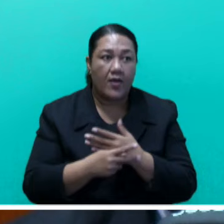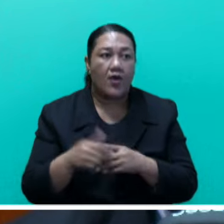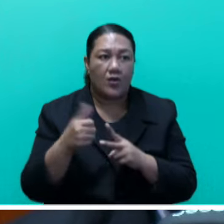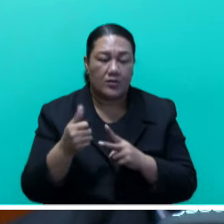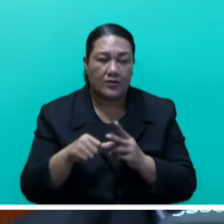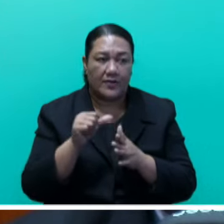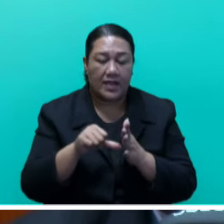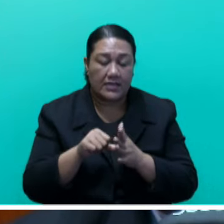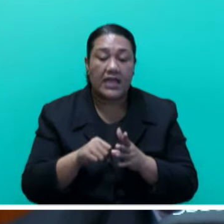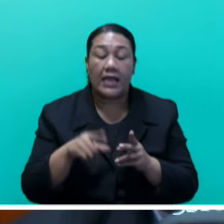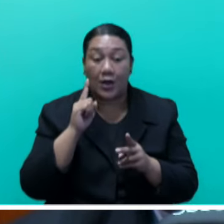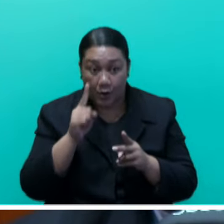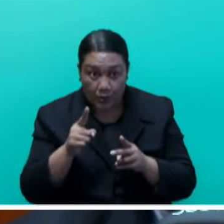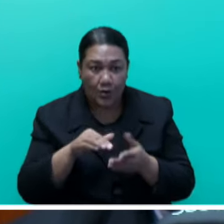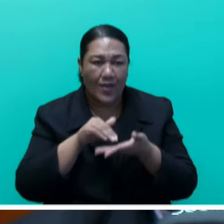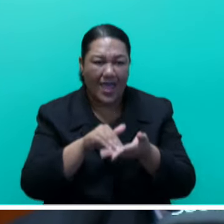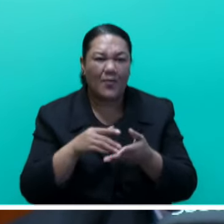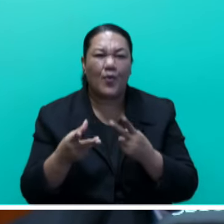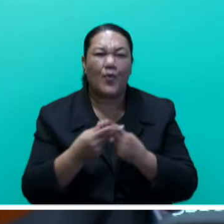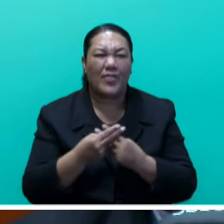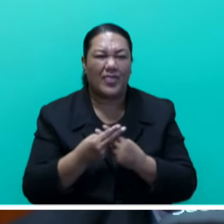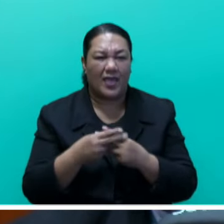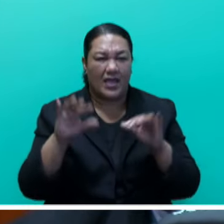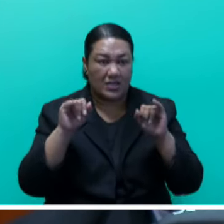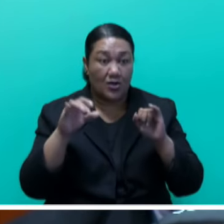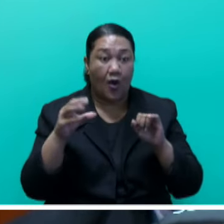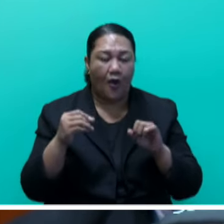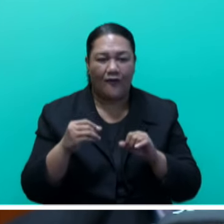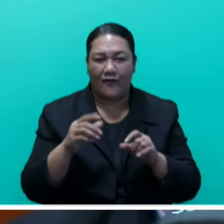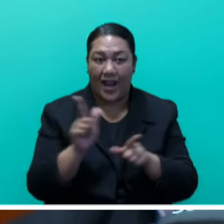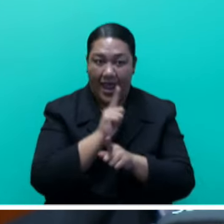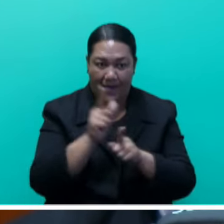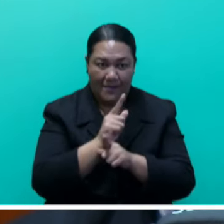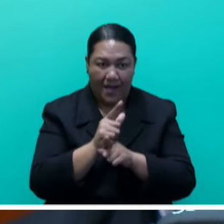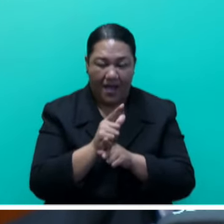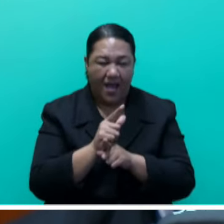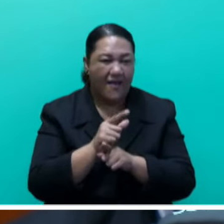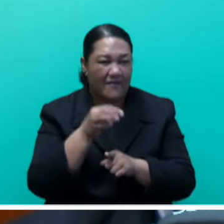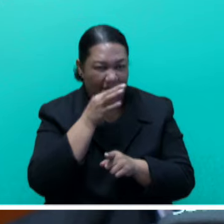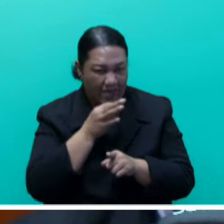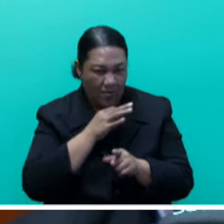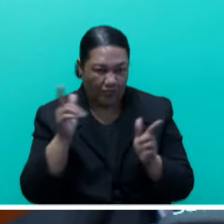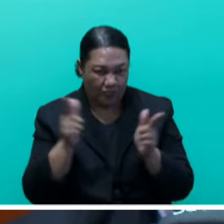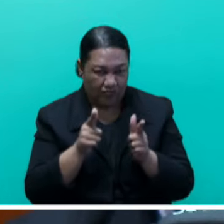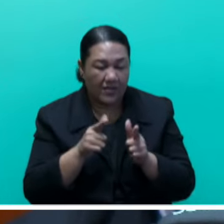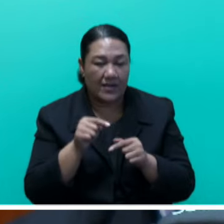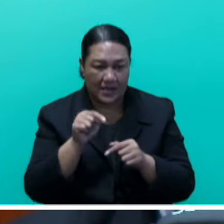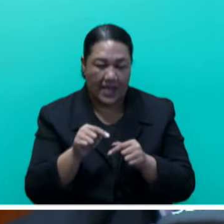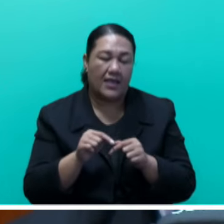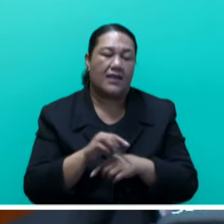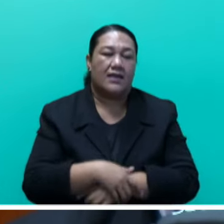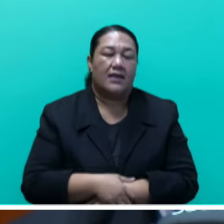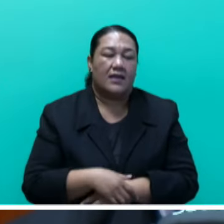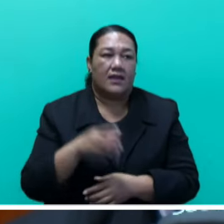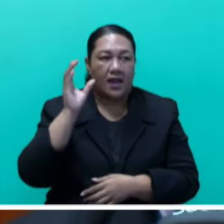the labor shortage in our economy. Honorable Speaker, the Department of Children, we're building on the Department of Children. It was allocated budget